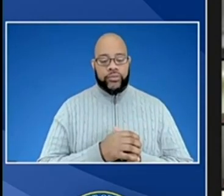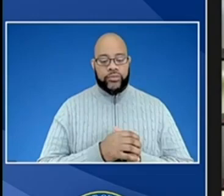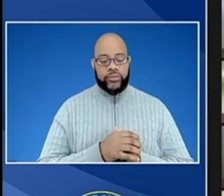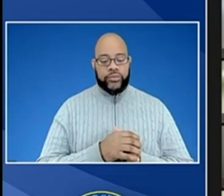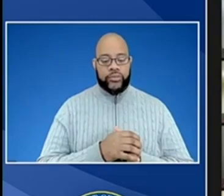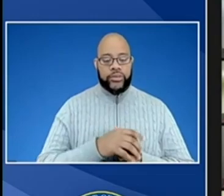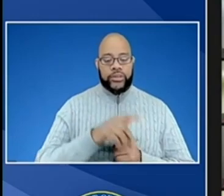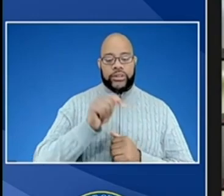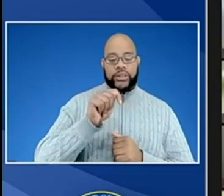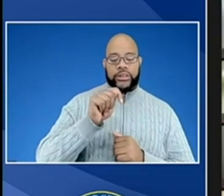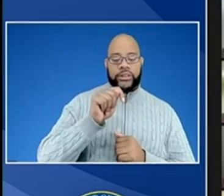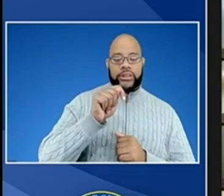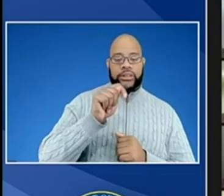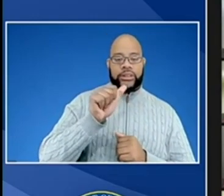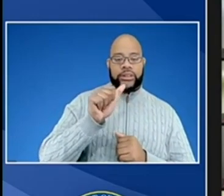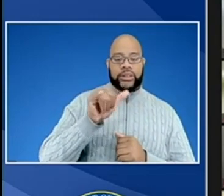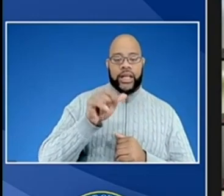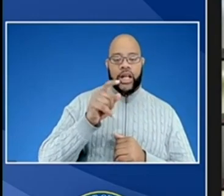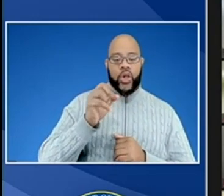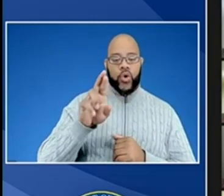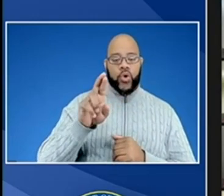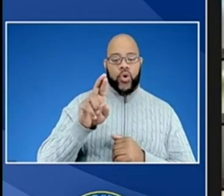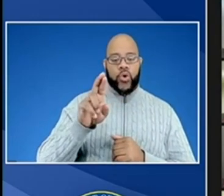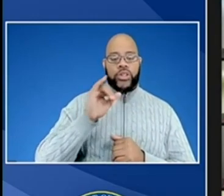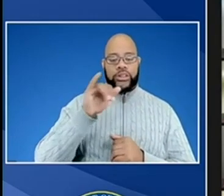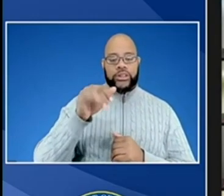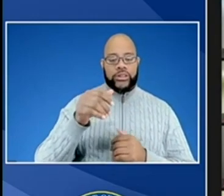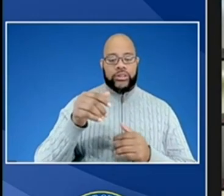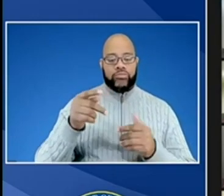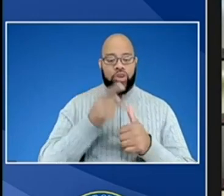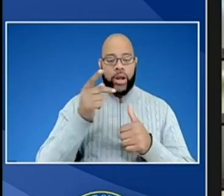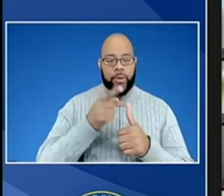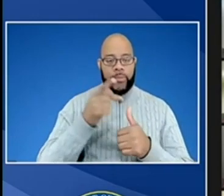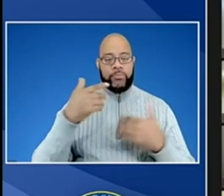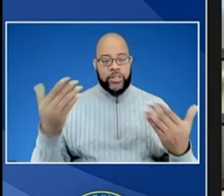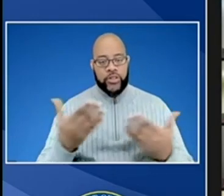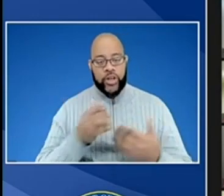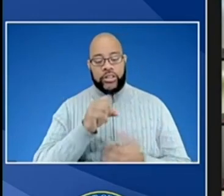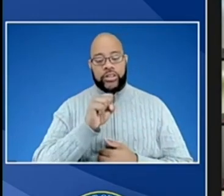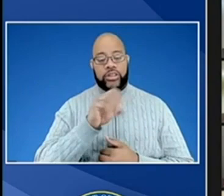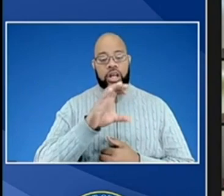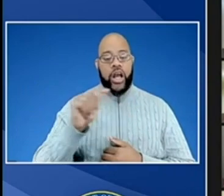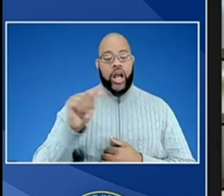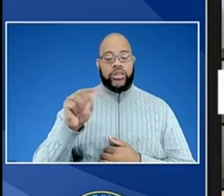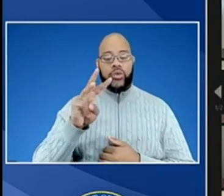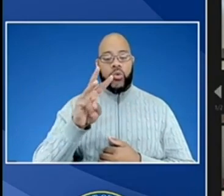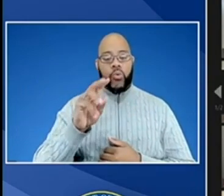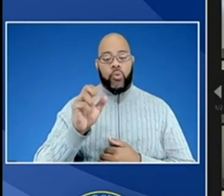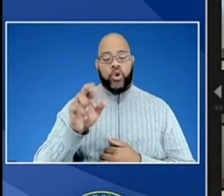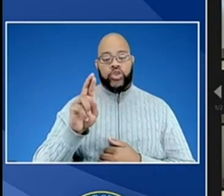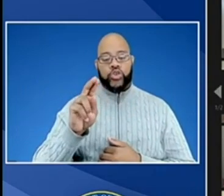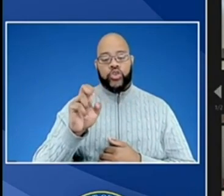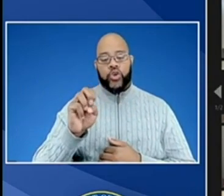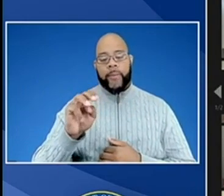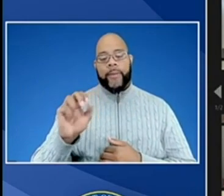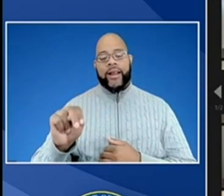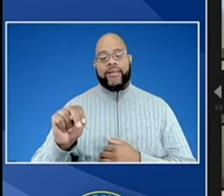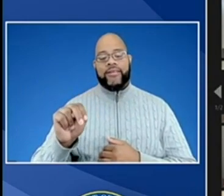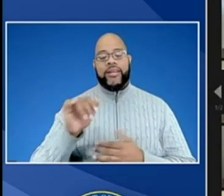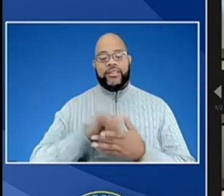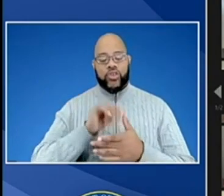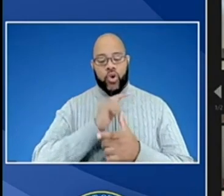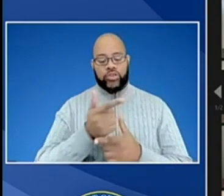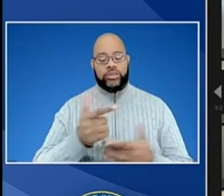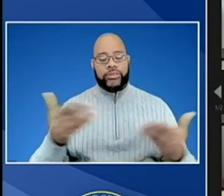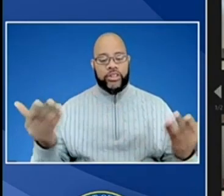Taylor is the primary. Present. And Scott Waterman is the alternate. Present.